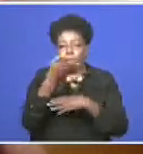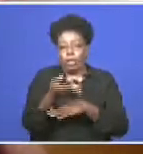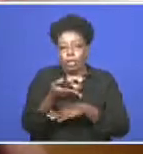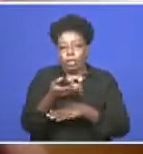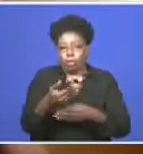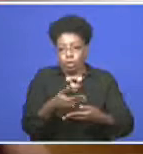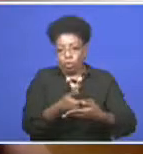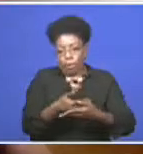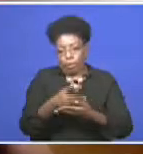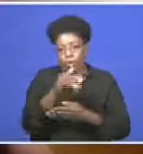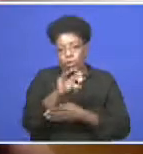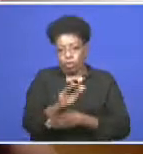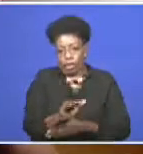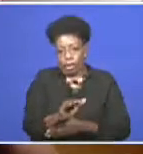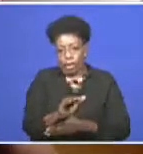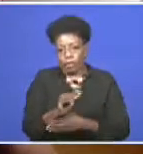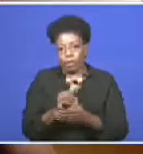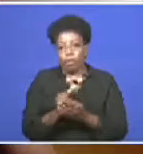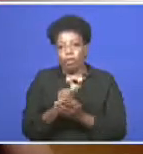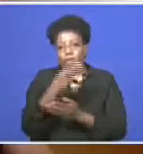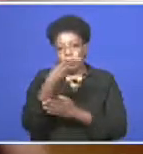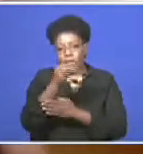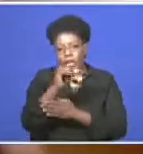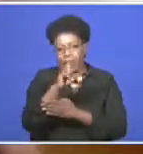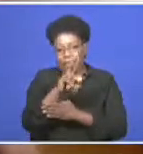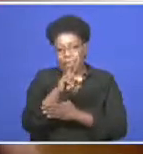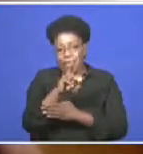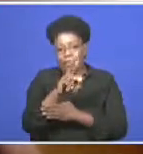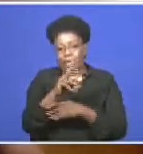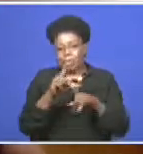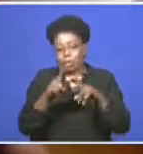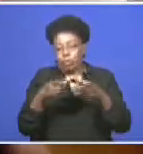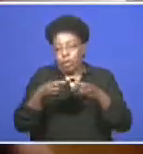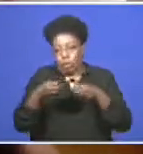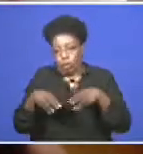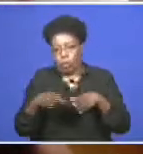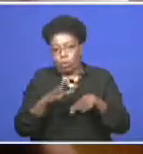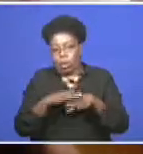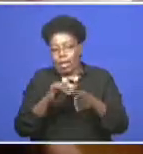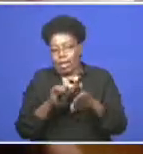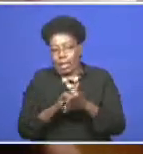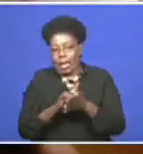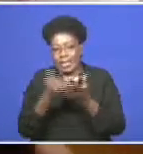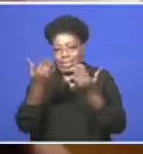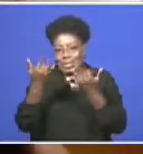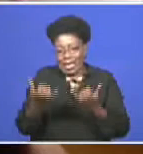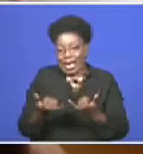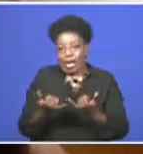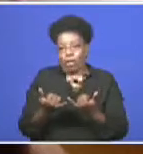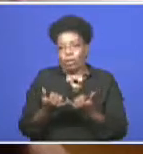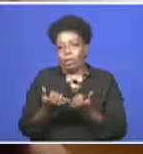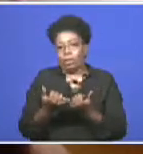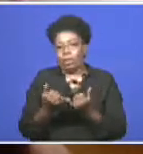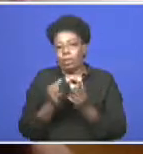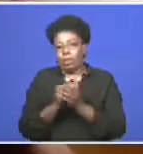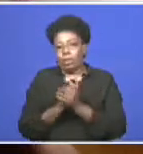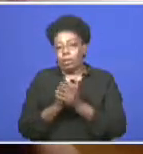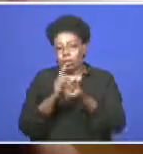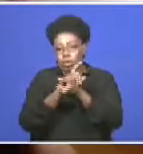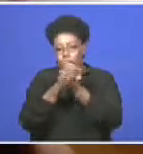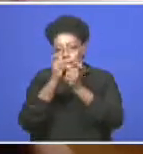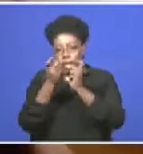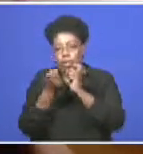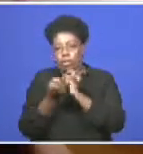HIV. We kind of lost some ground. We now believe that with modifying our approach to